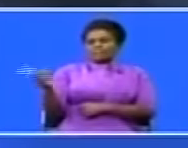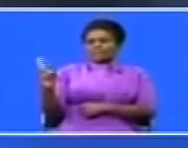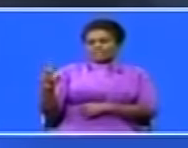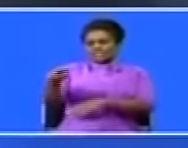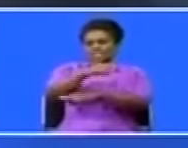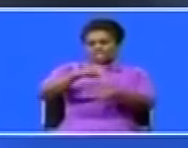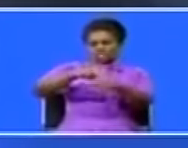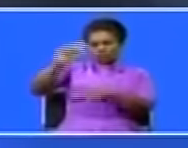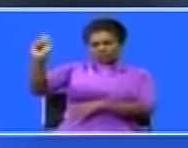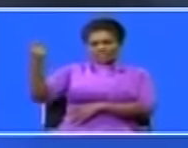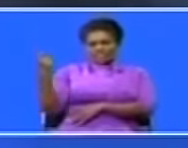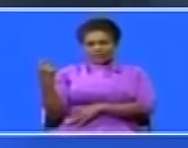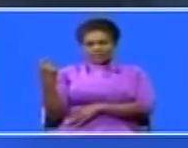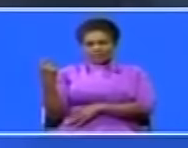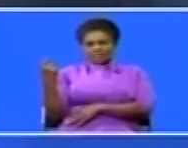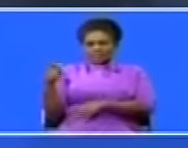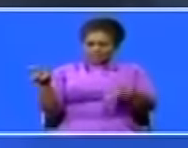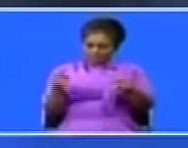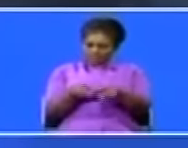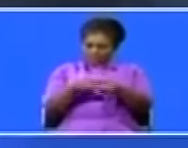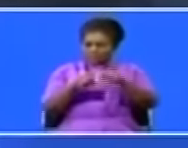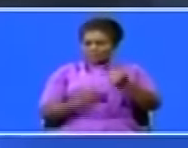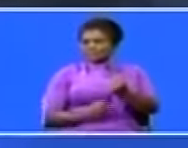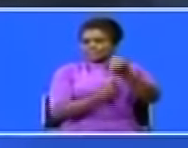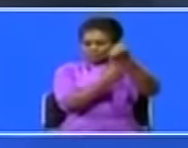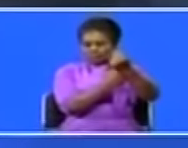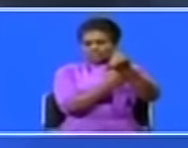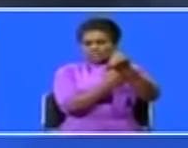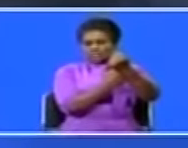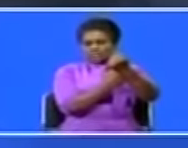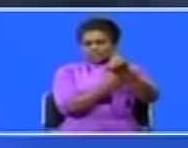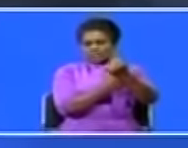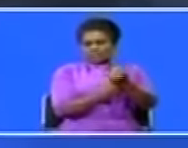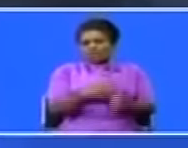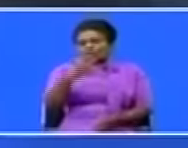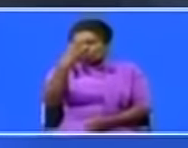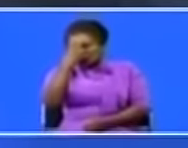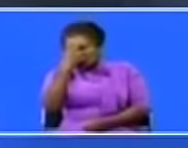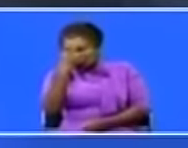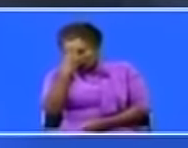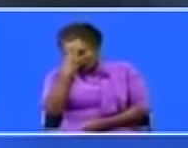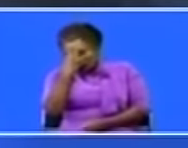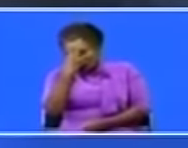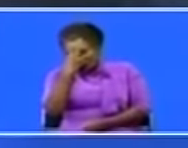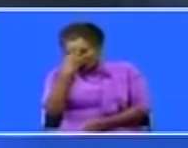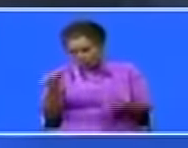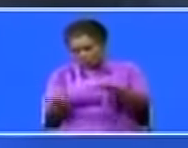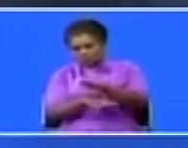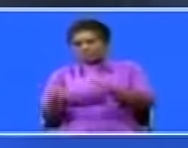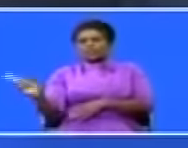of this country. And we are also going to support the Deputy President William Ruto